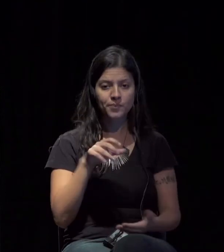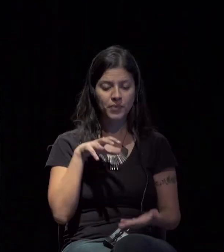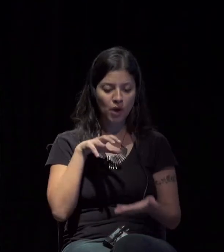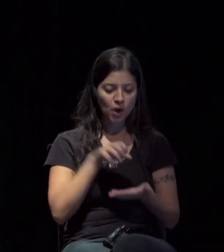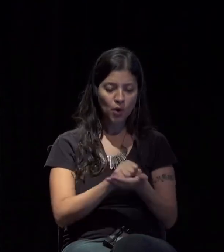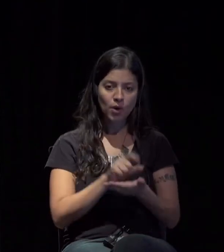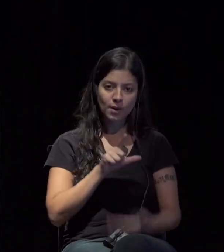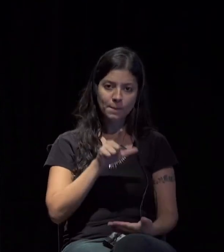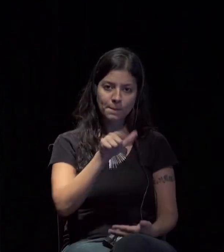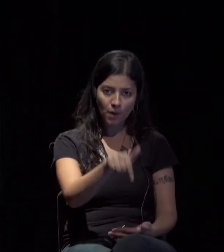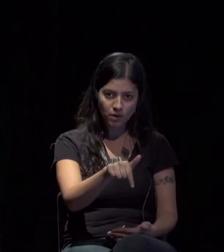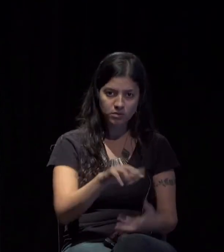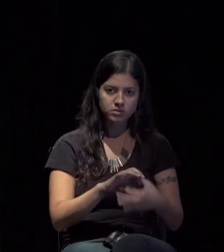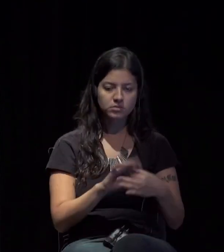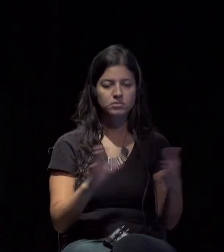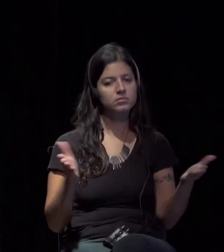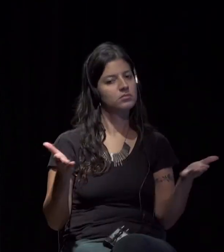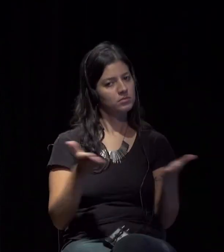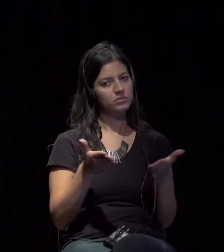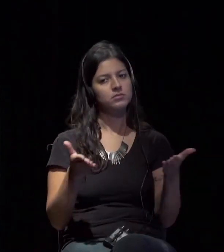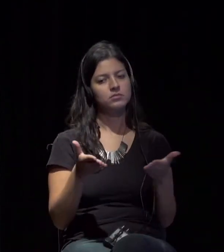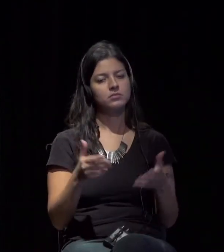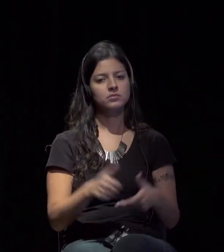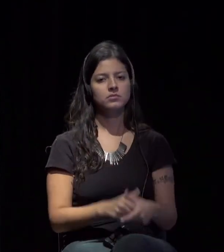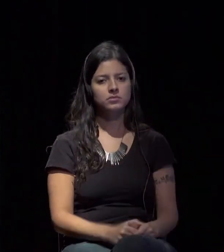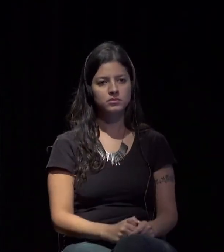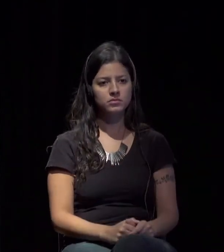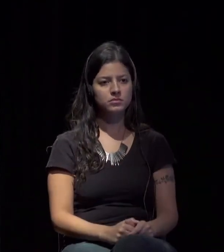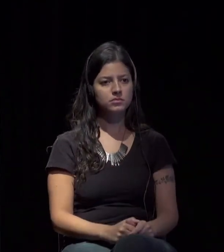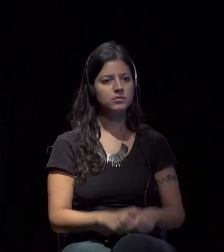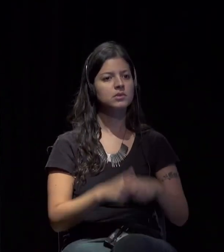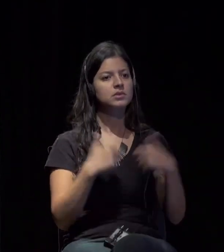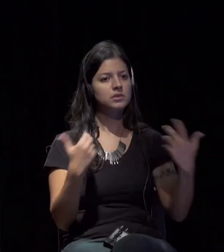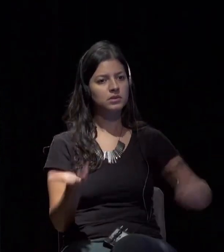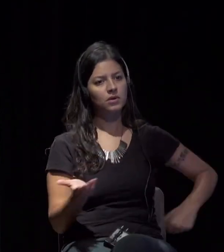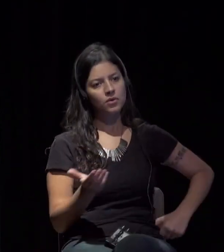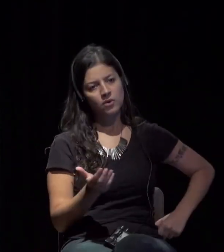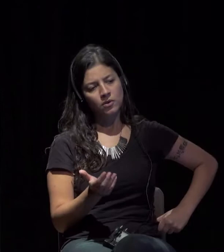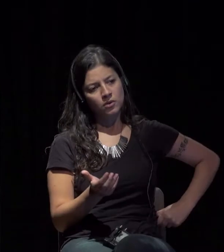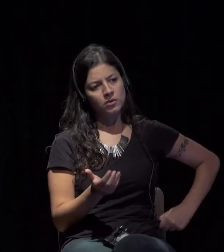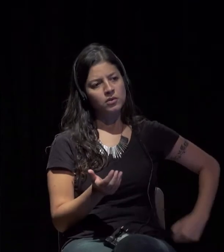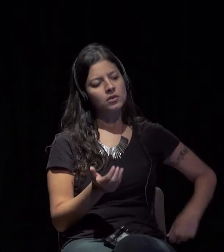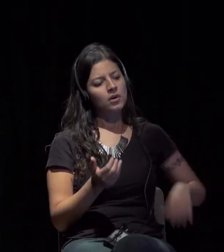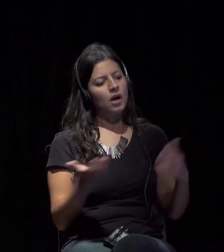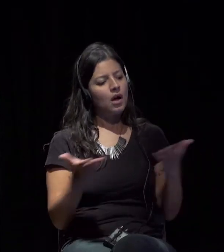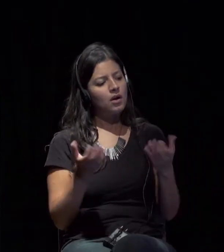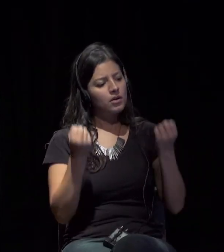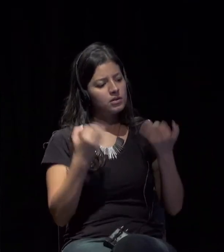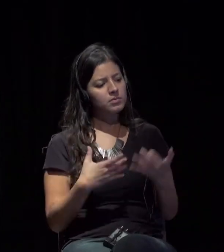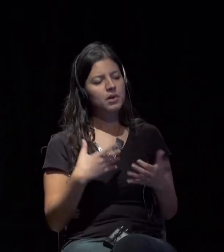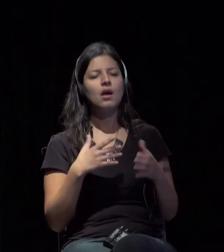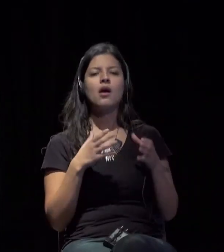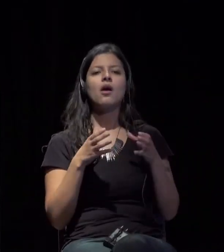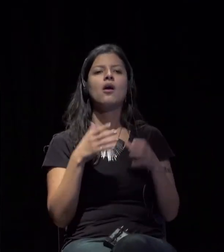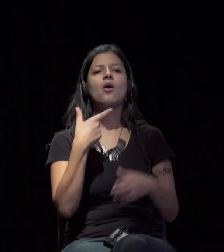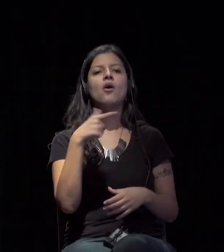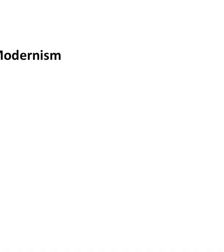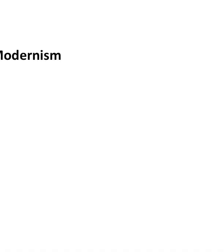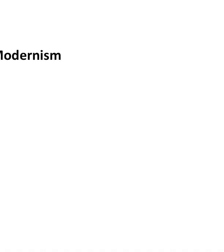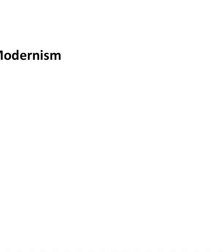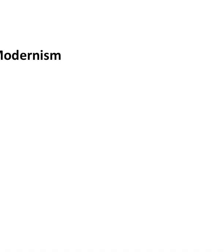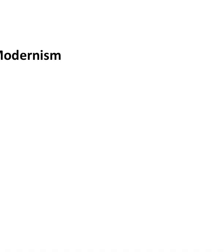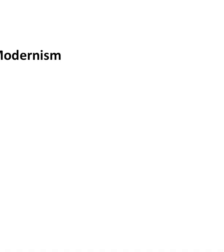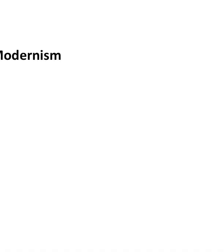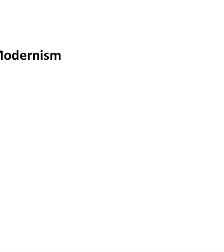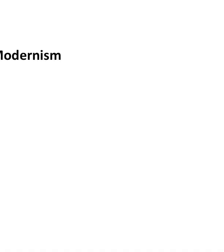Anatsui belongs to the generation of artists who came of age in the late 1960s after a decade of